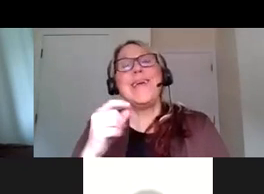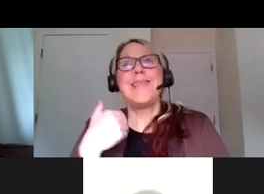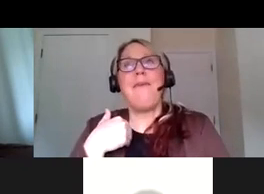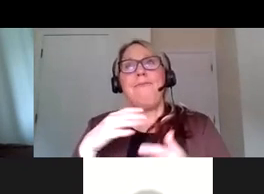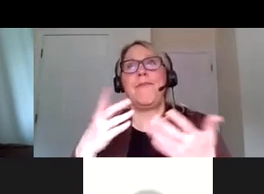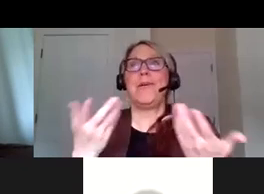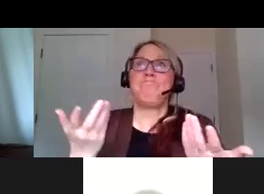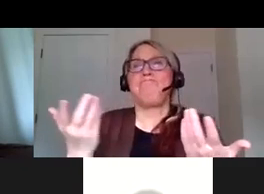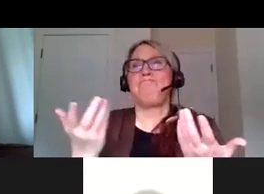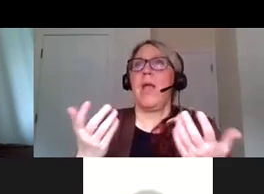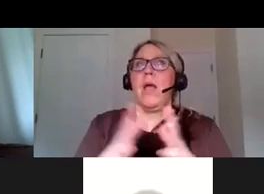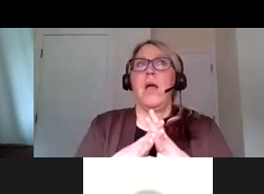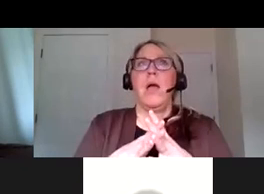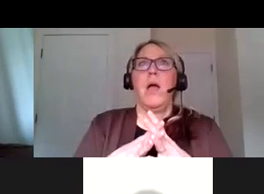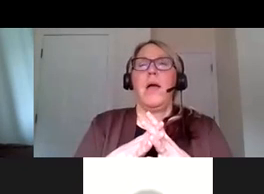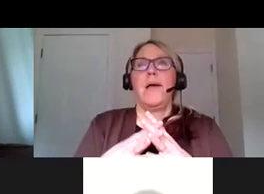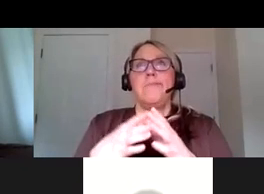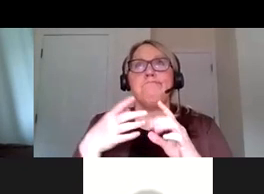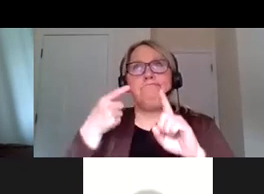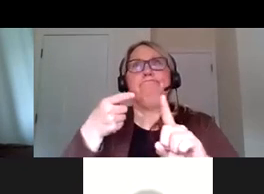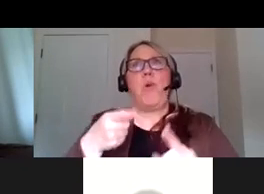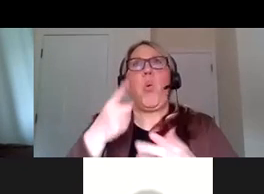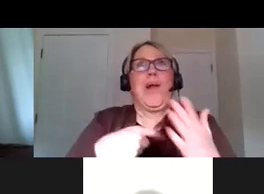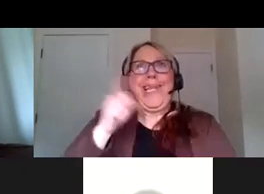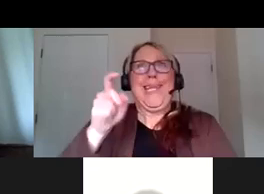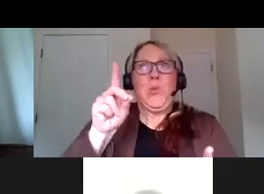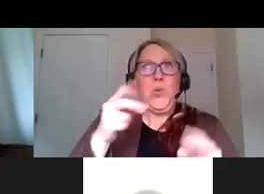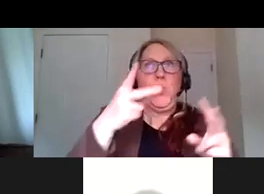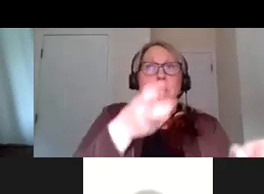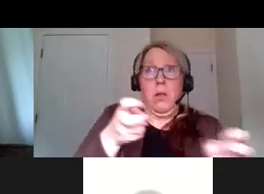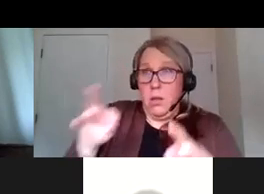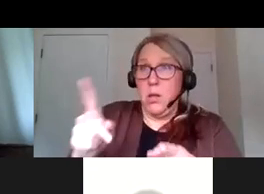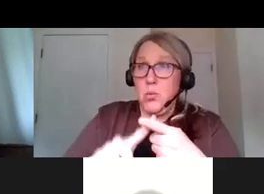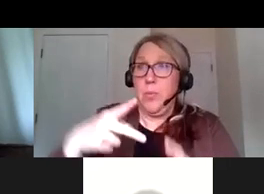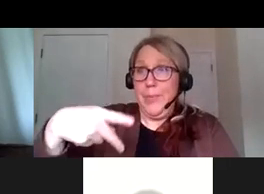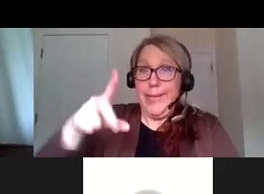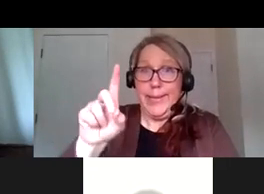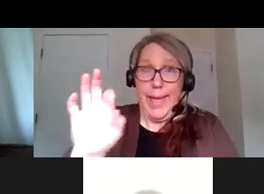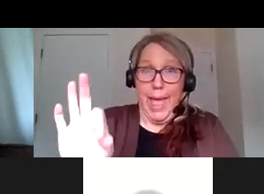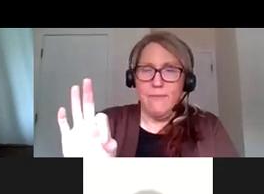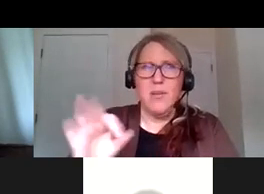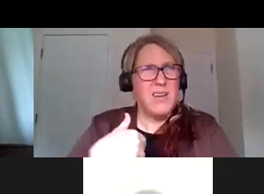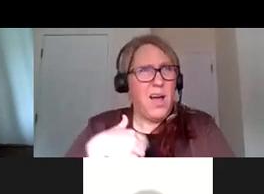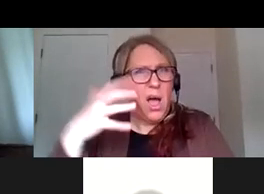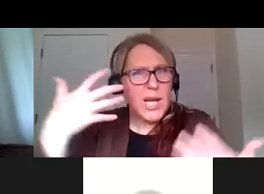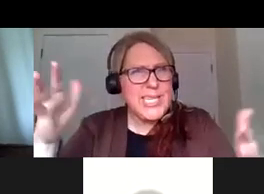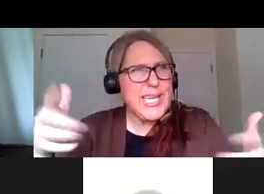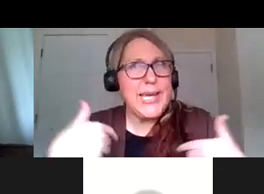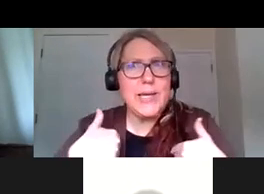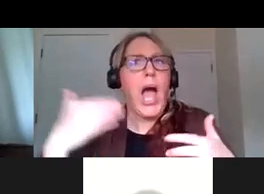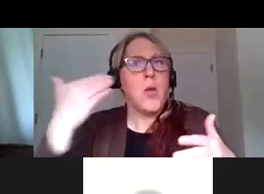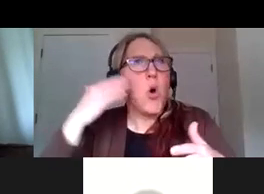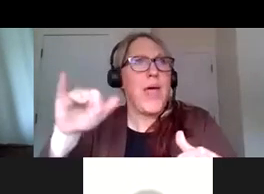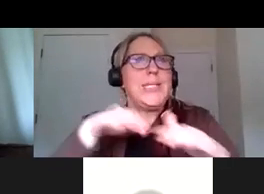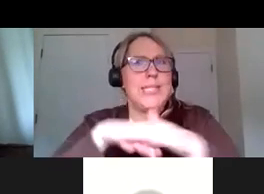basic bullet points of what I need to do, and you transfer it over to PDF, you can say, I did it. I know that it's